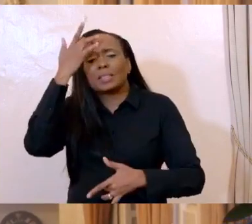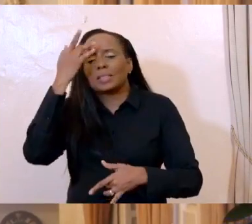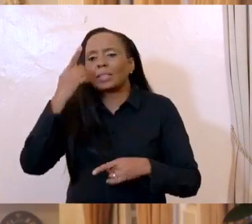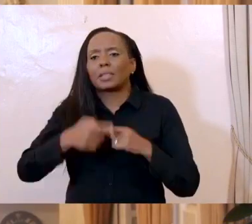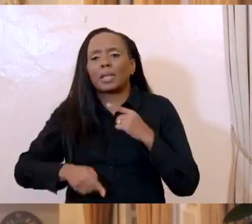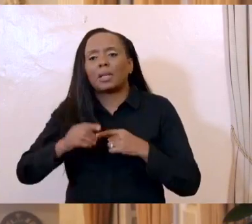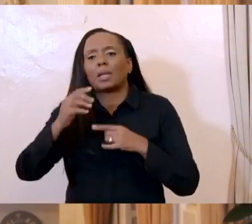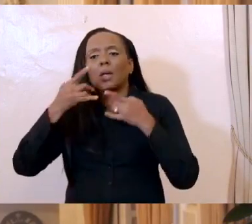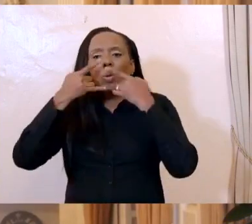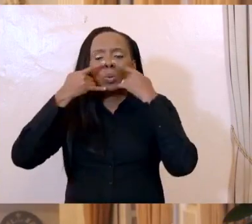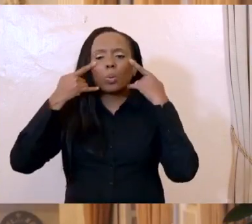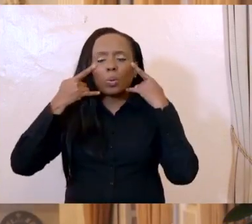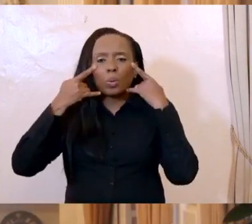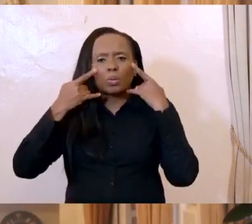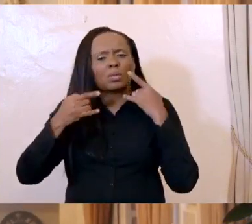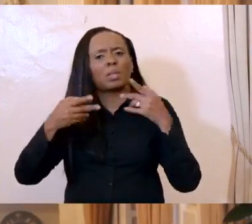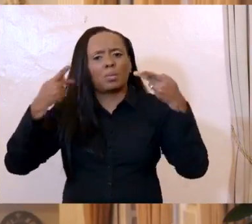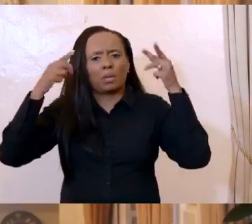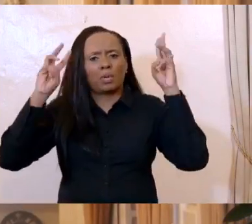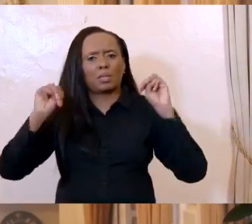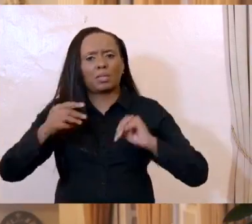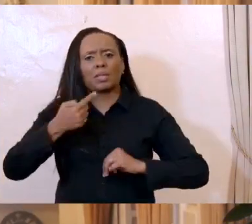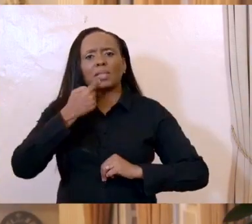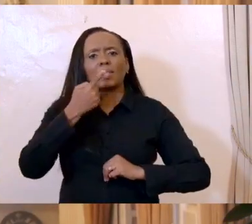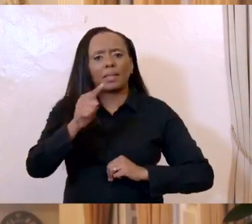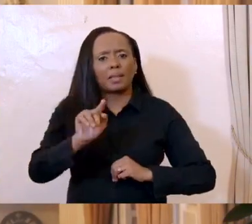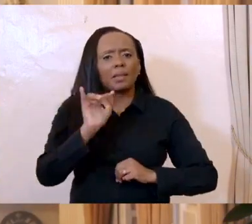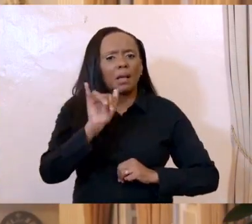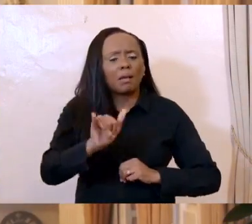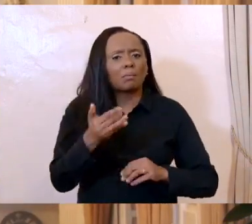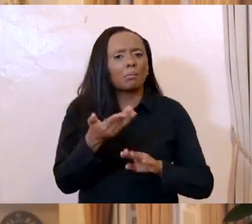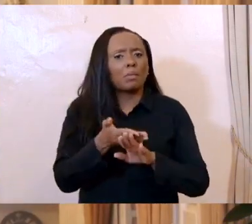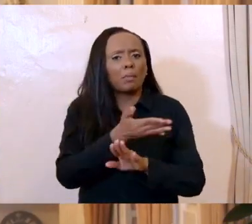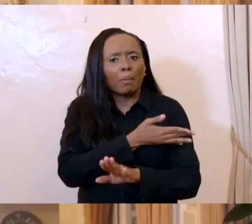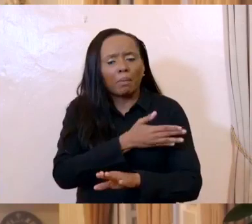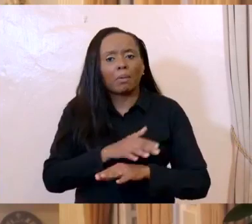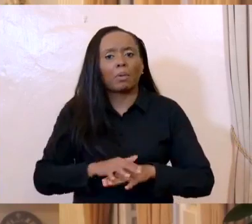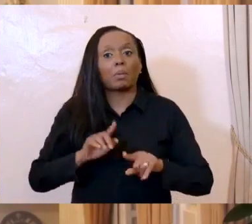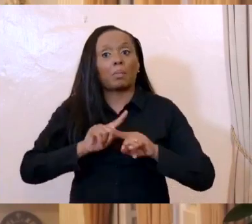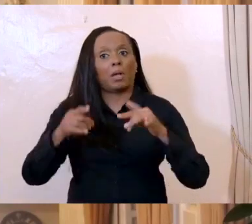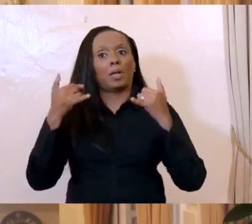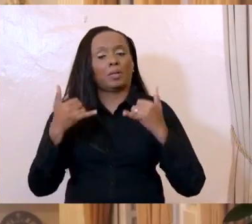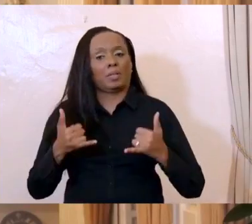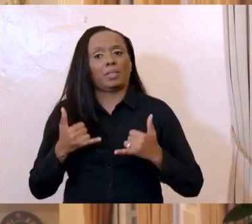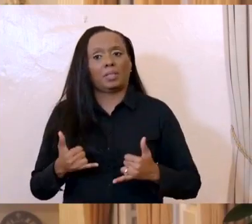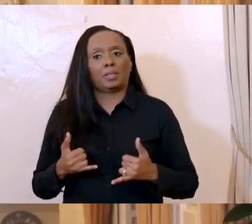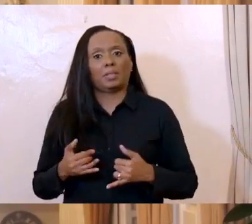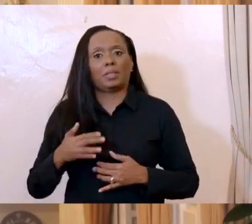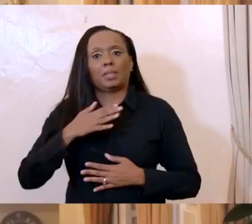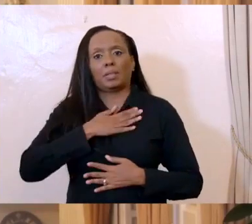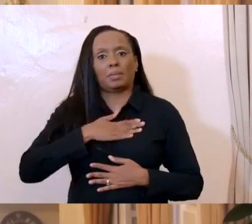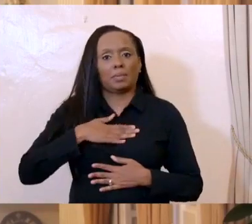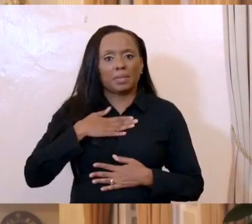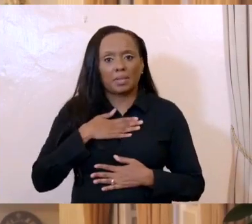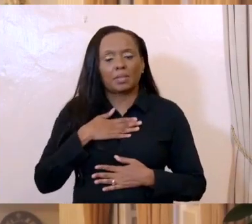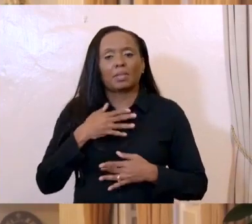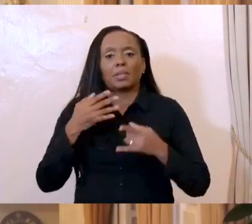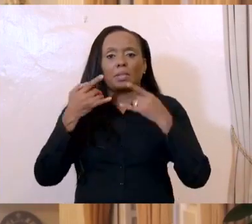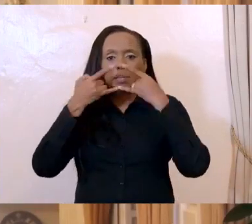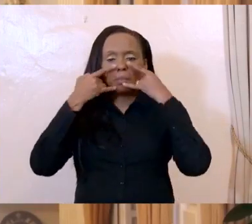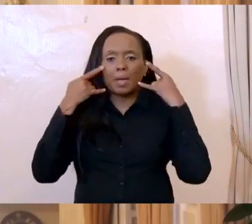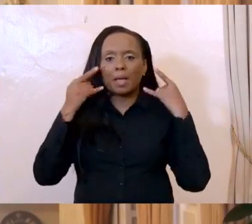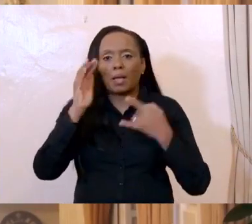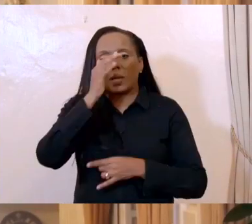that the Prime Minister would have spoken to. But at this time, right now, I'm asking persons to please wear your